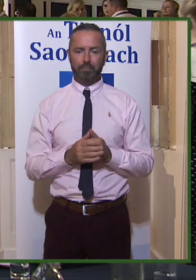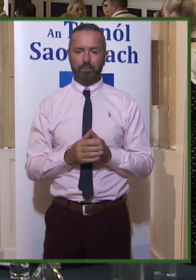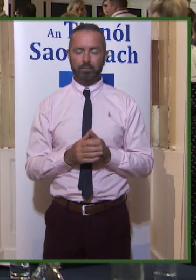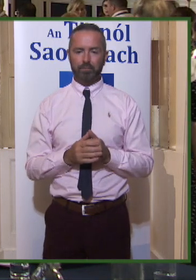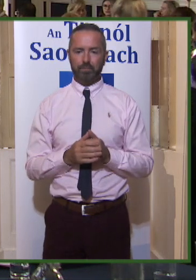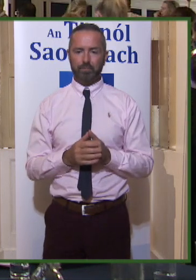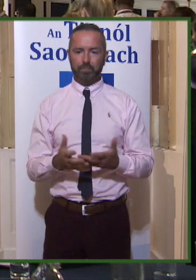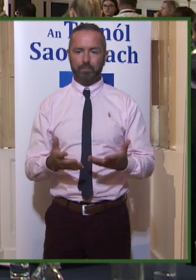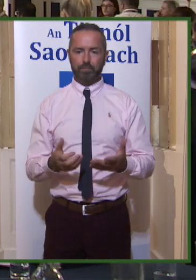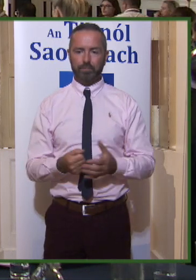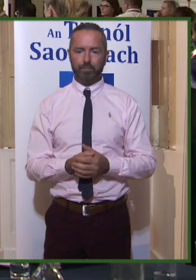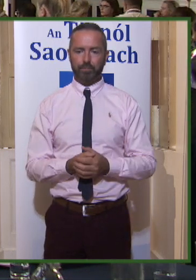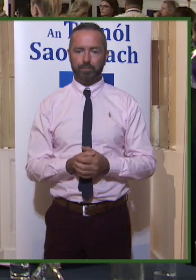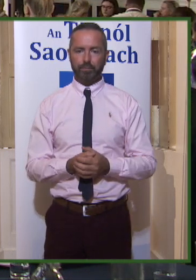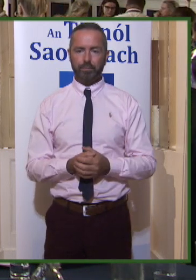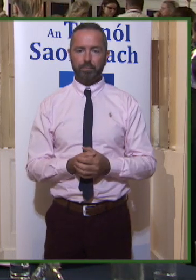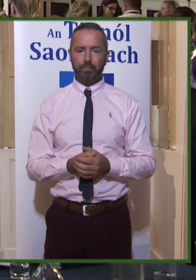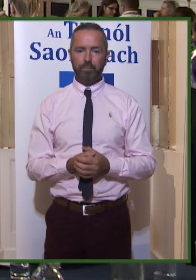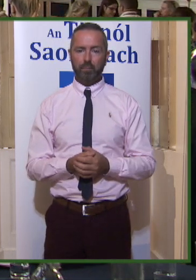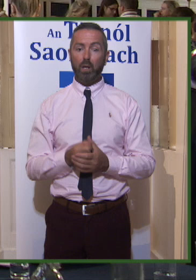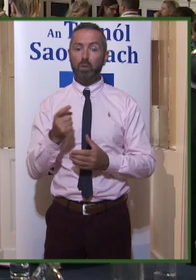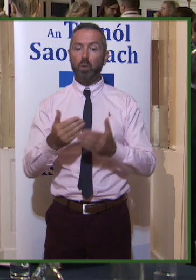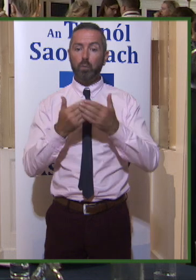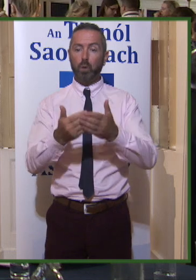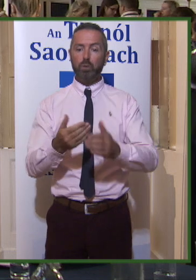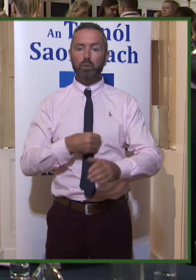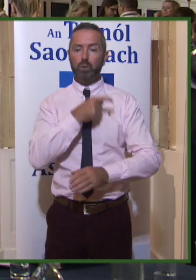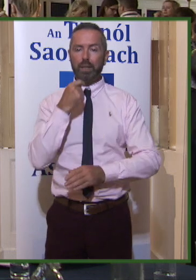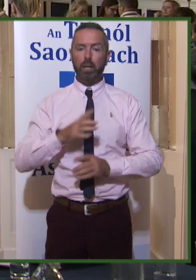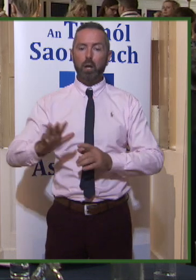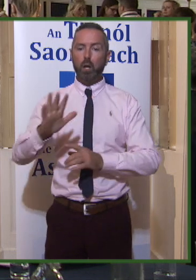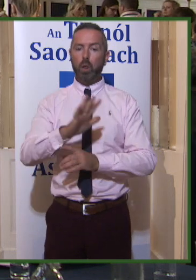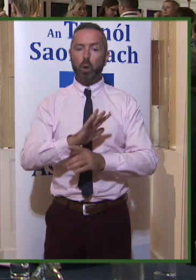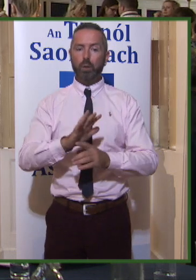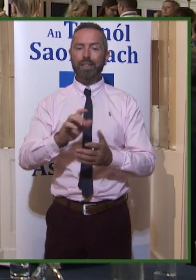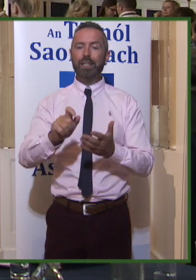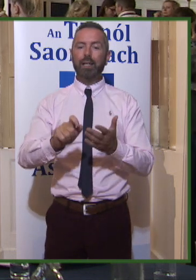Okay. But that makes it simple. Okay, so your proposal is local? Yeah.